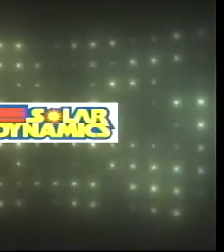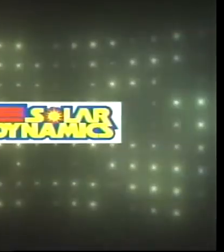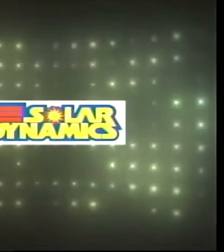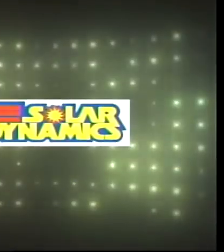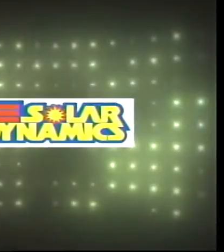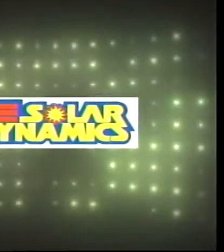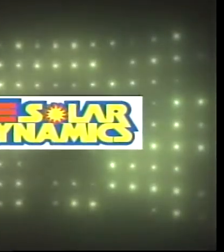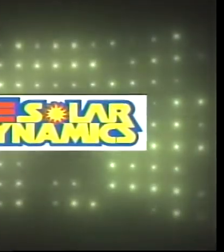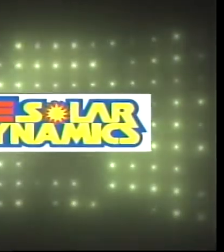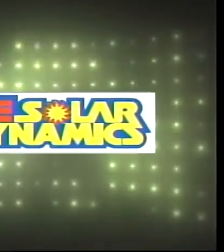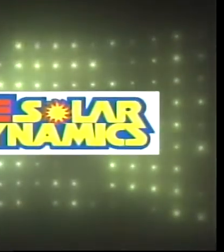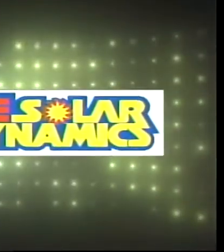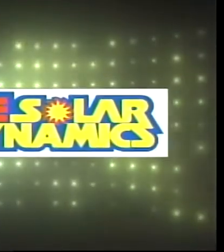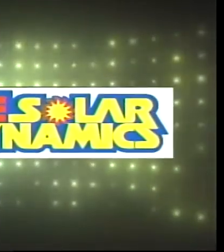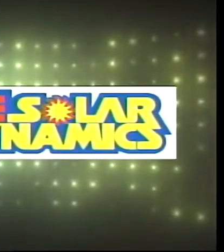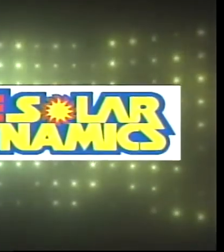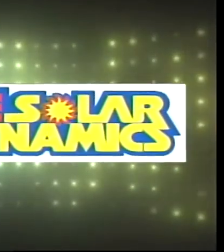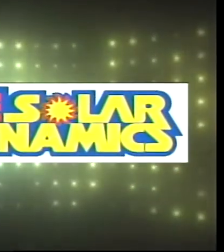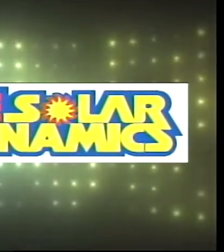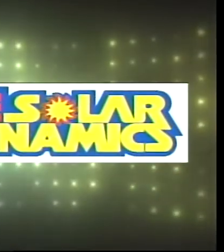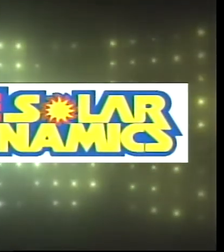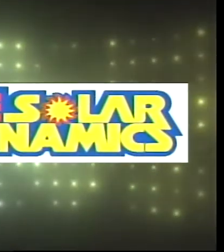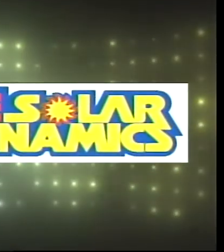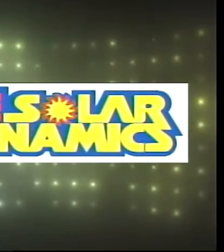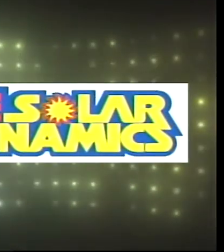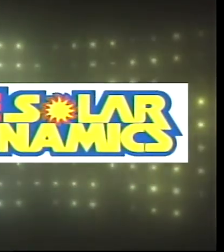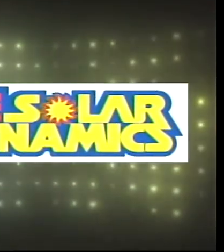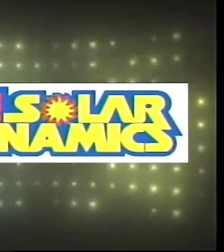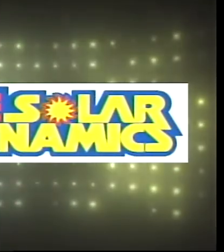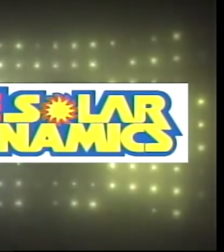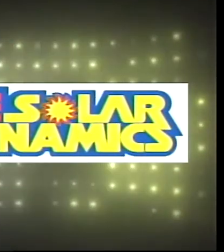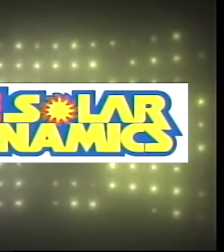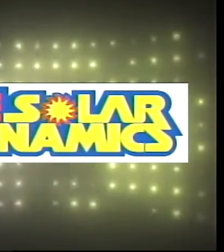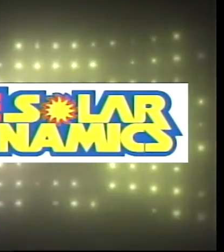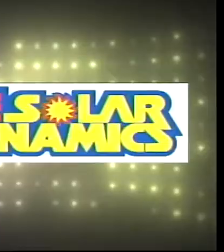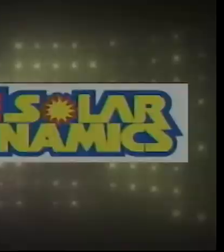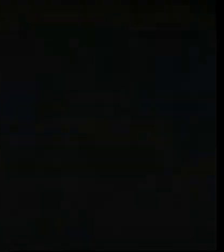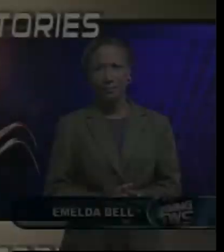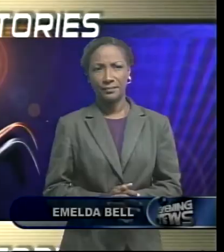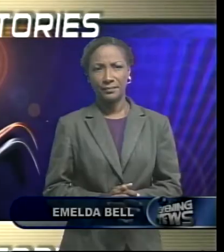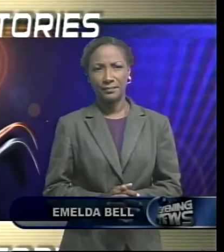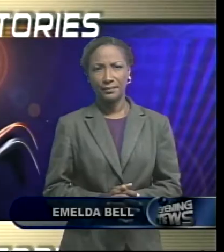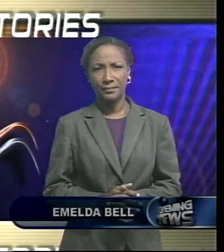partners, Solar Dynamics, the most efficient solar hot water system.